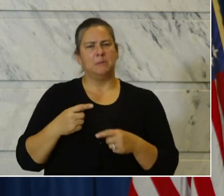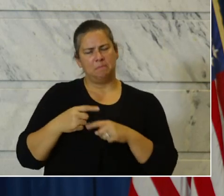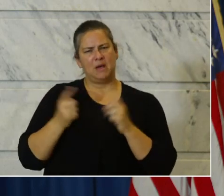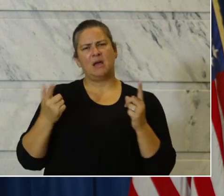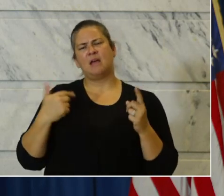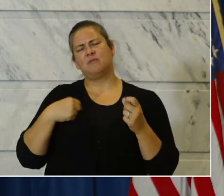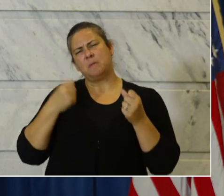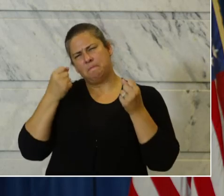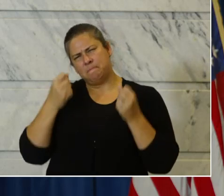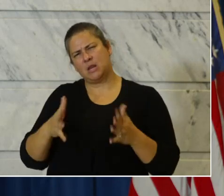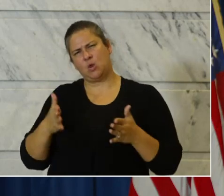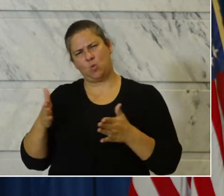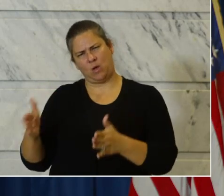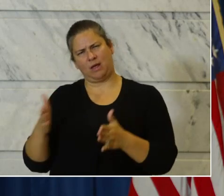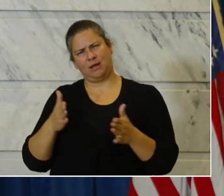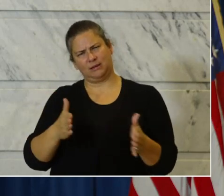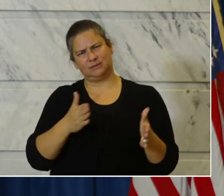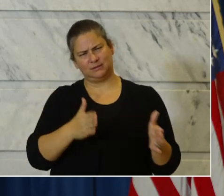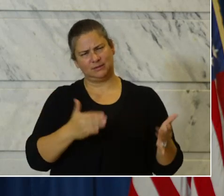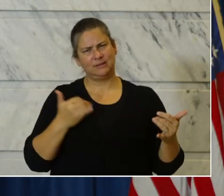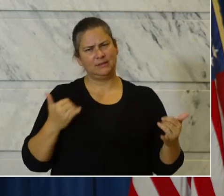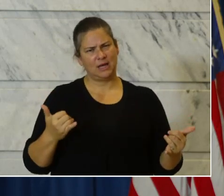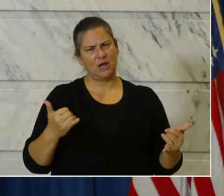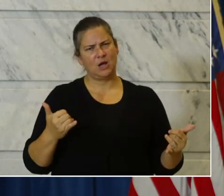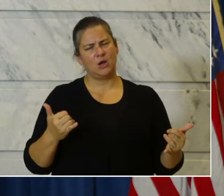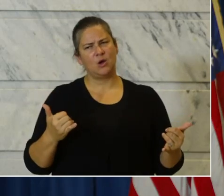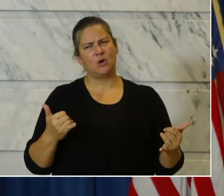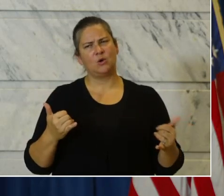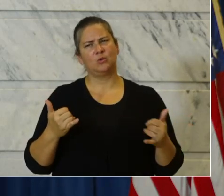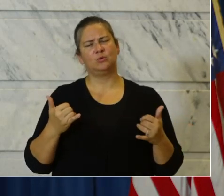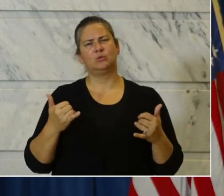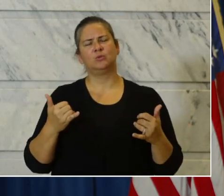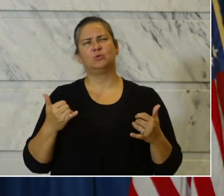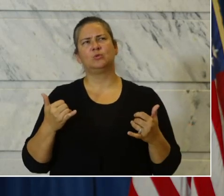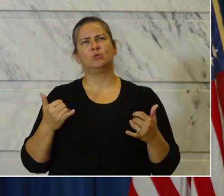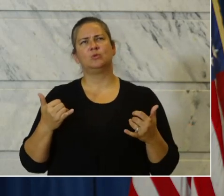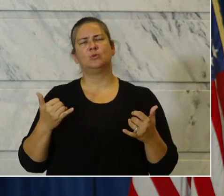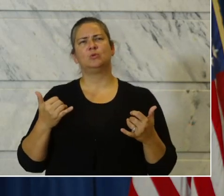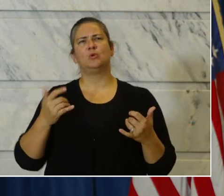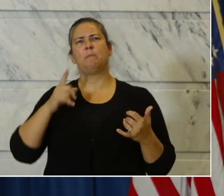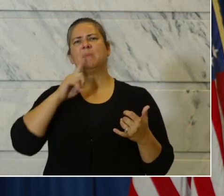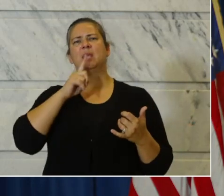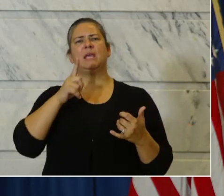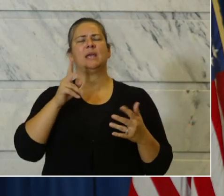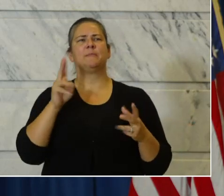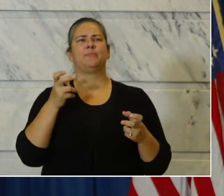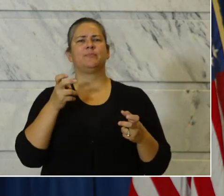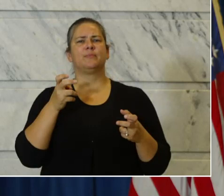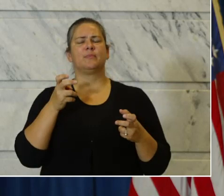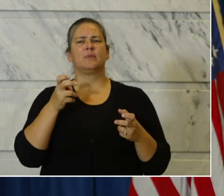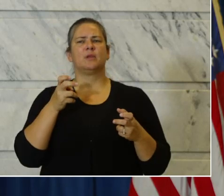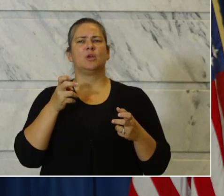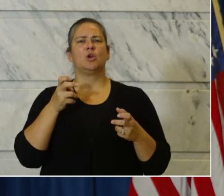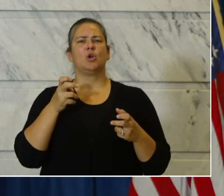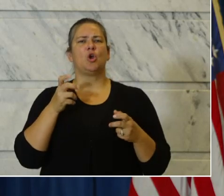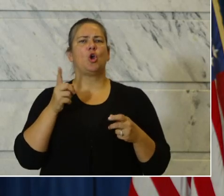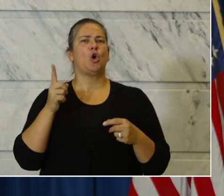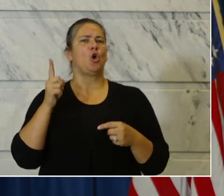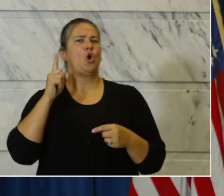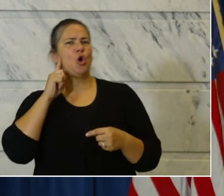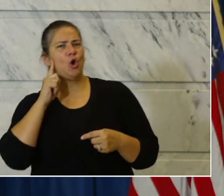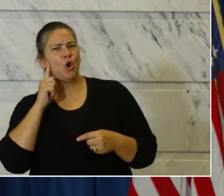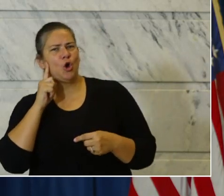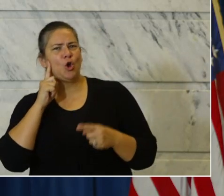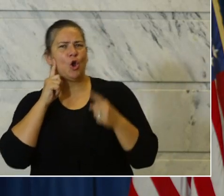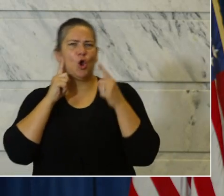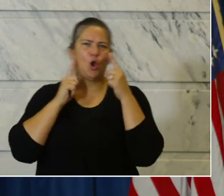so many ways right now of being heard. And again, I can't and I won't tell people that I